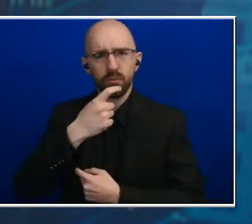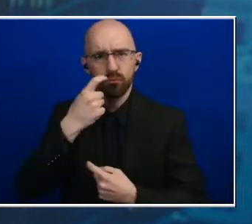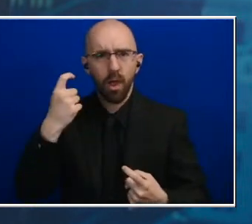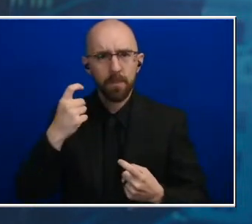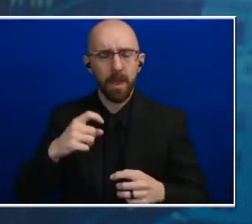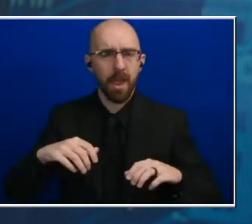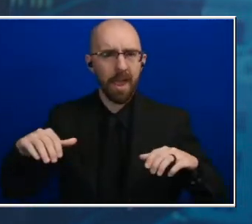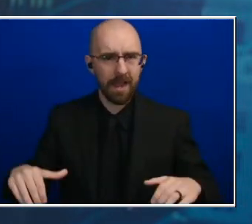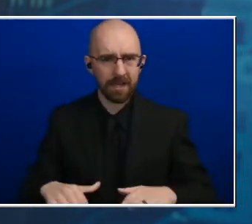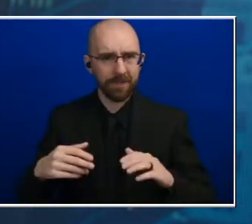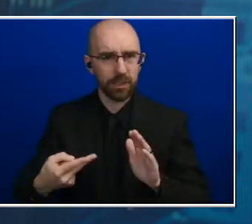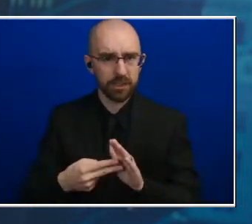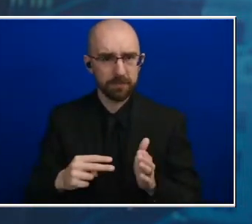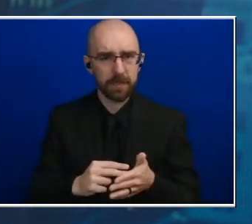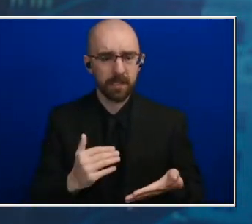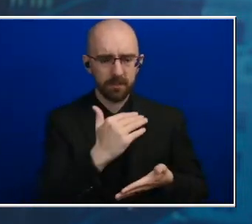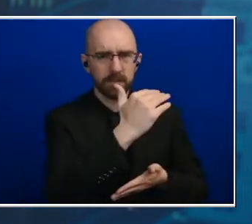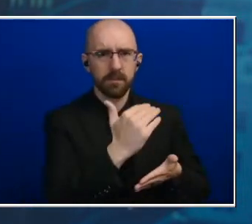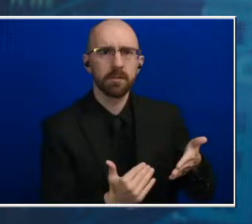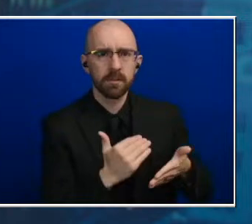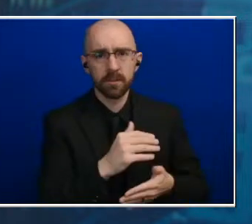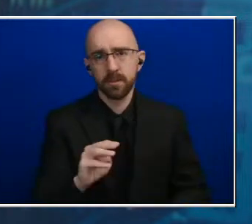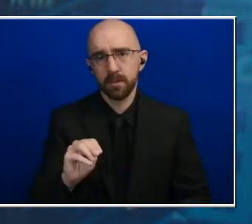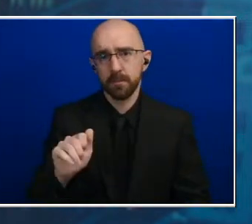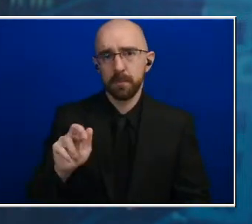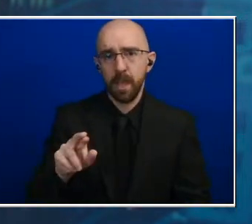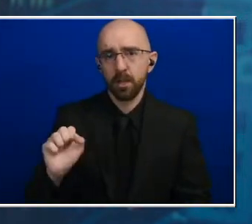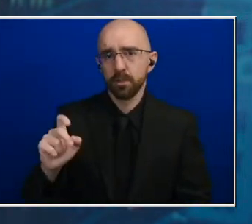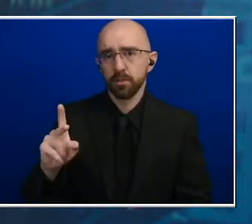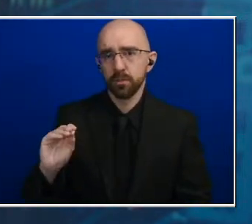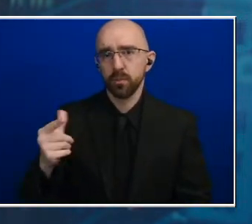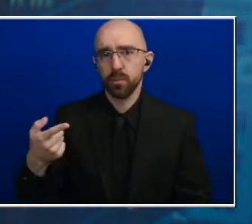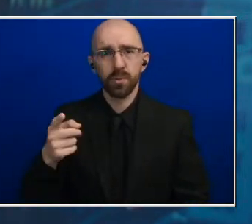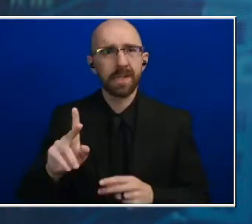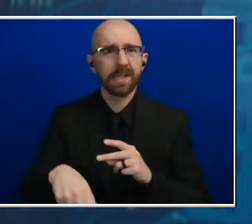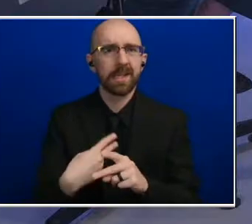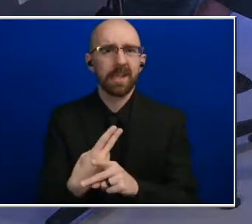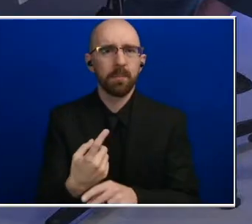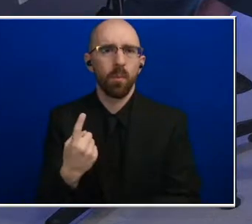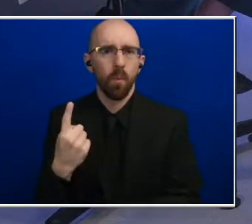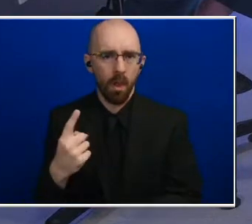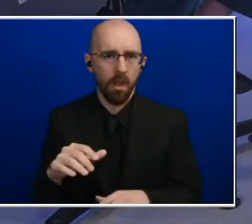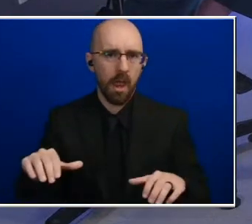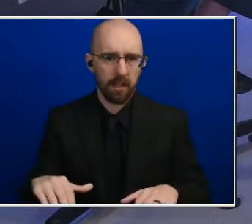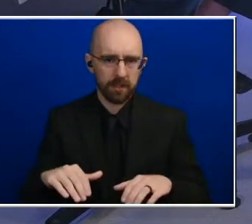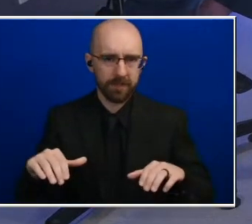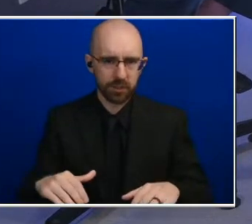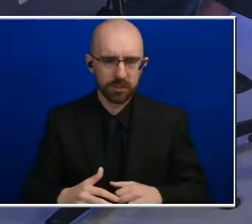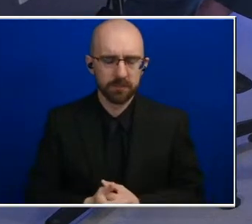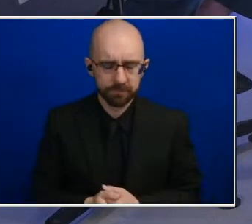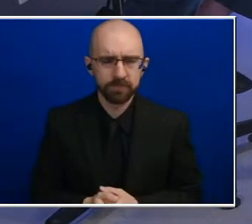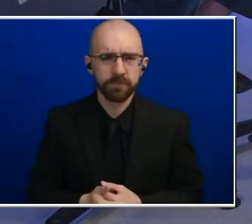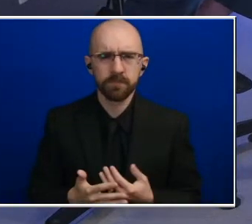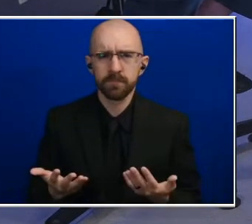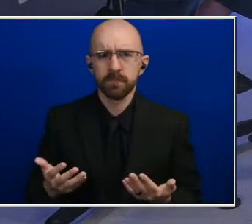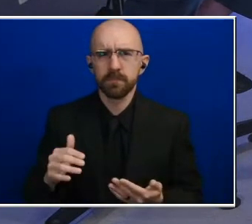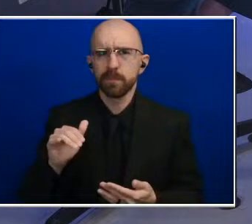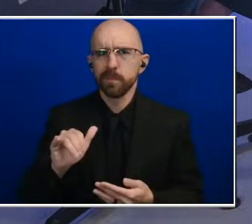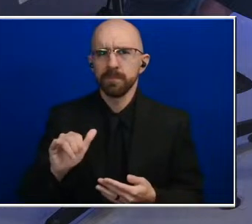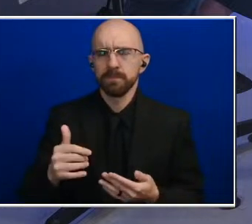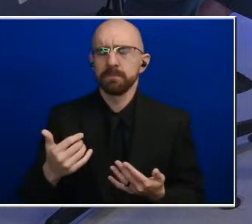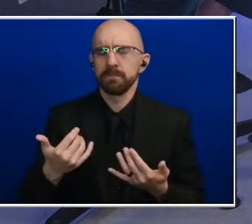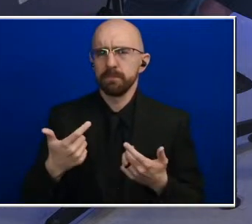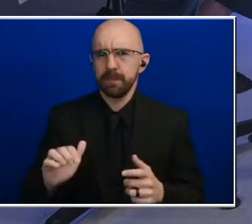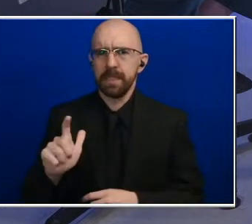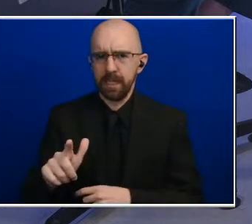meet. And Mayor Skoog's was a type 1 trauma activation. So now this is a big deal because you want to always treat